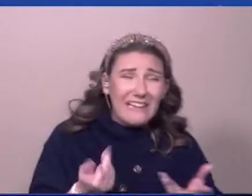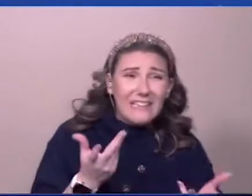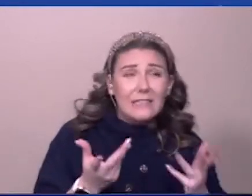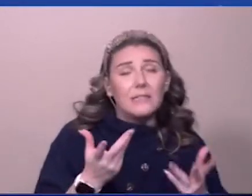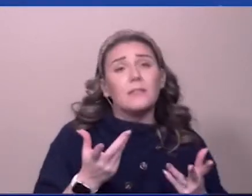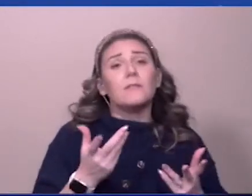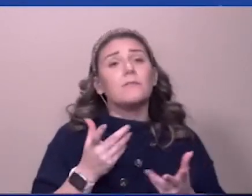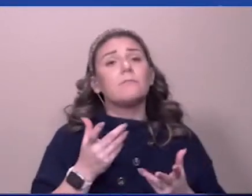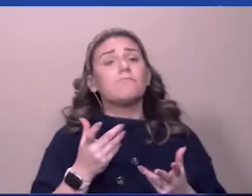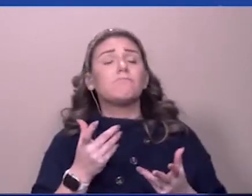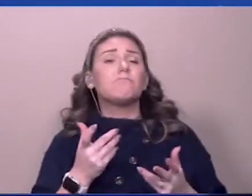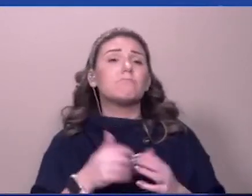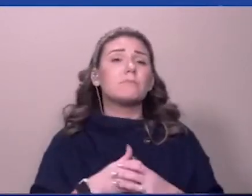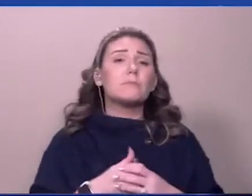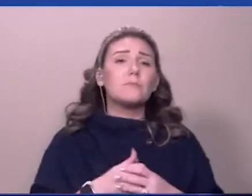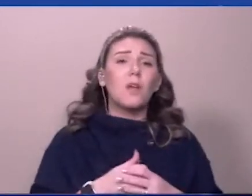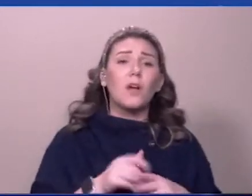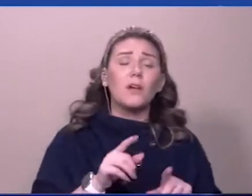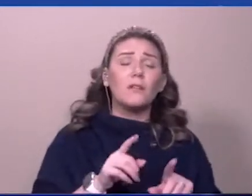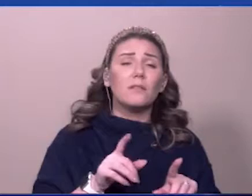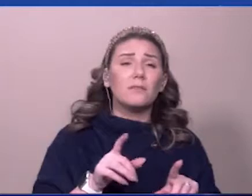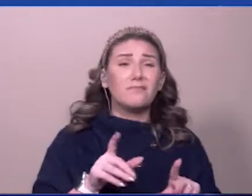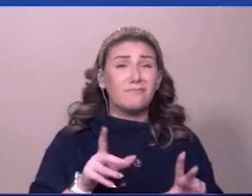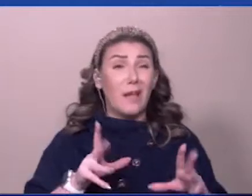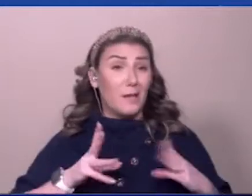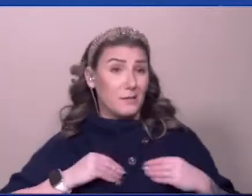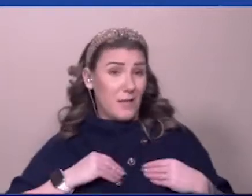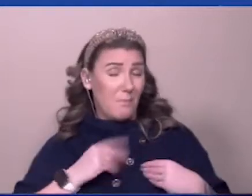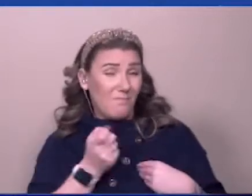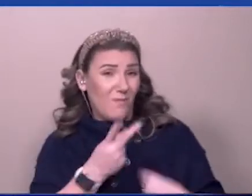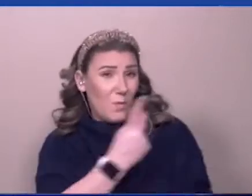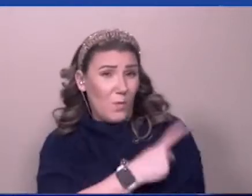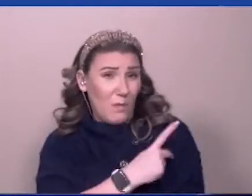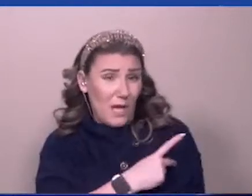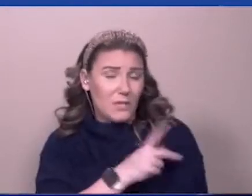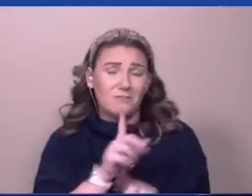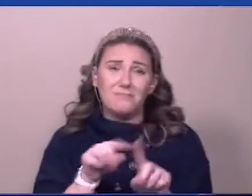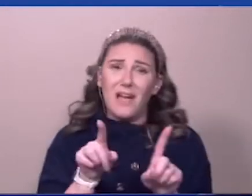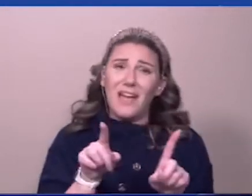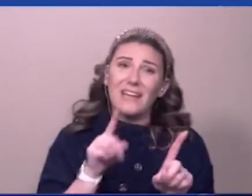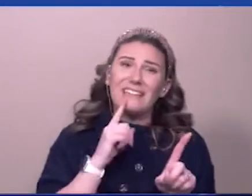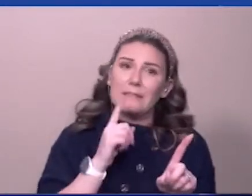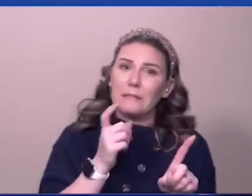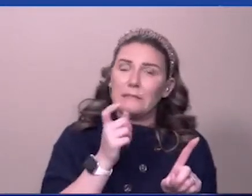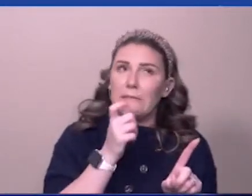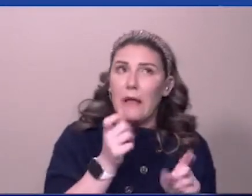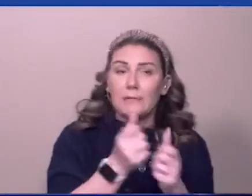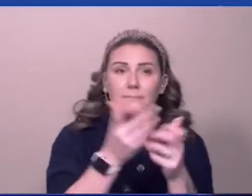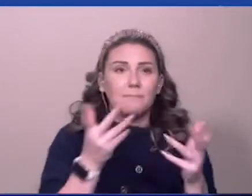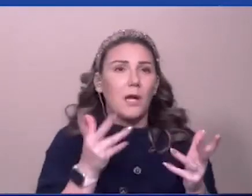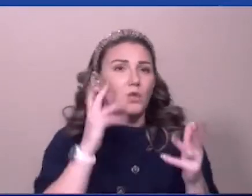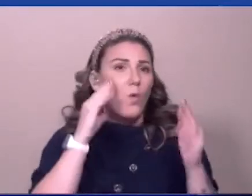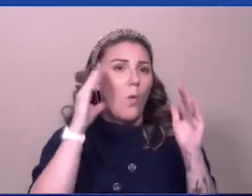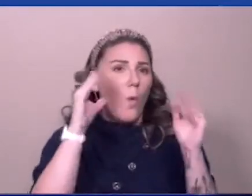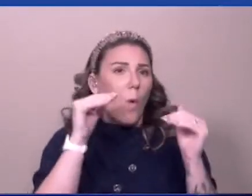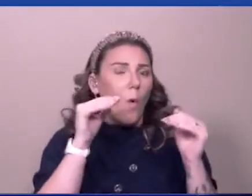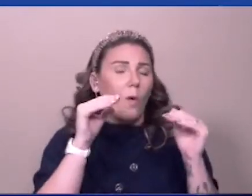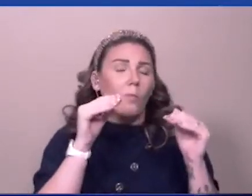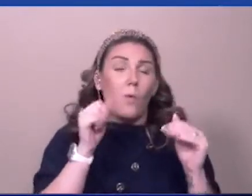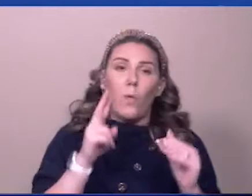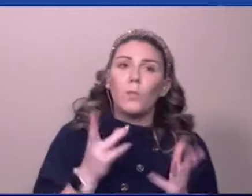able to receive some patients, but definitely not at the degree that we would hope to be or want